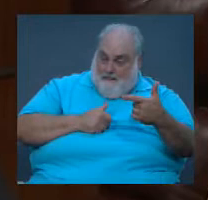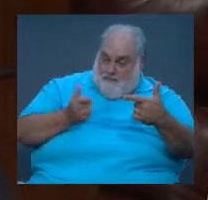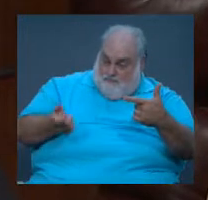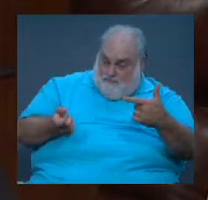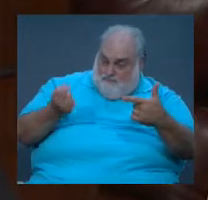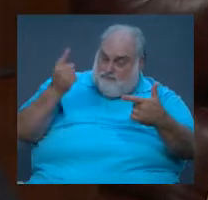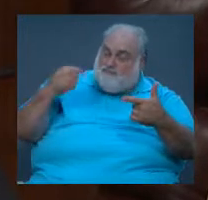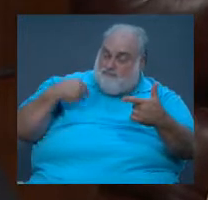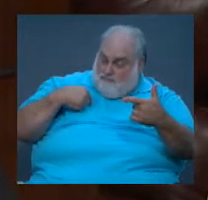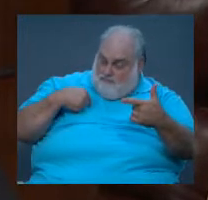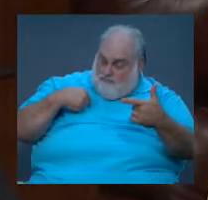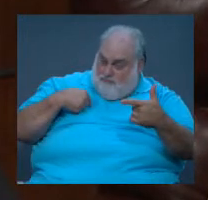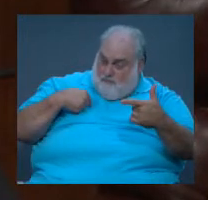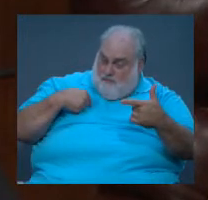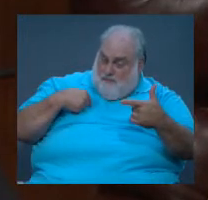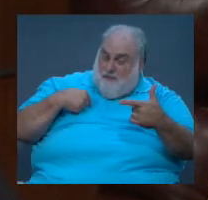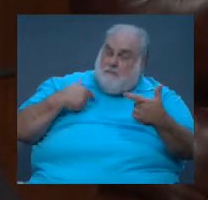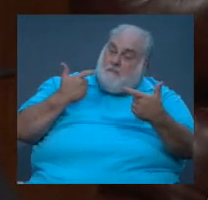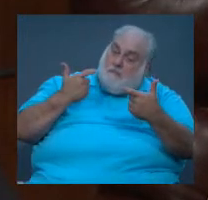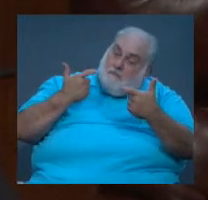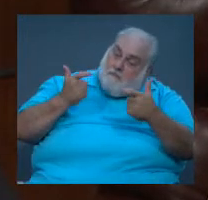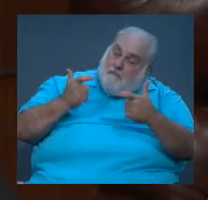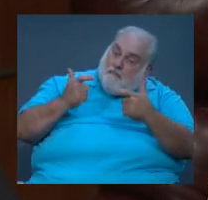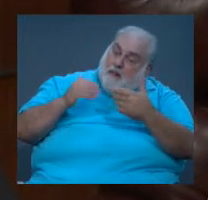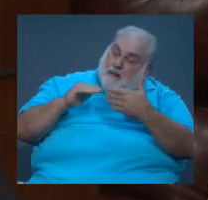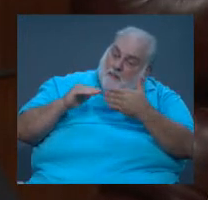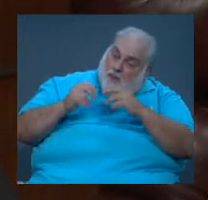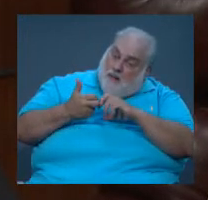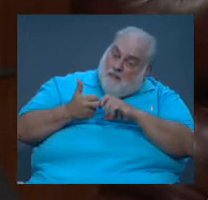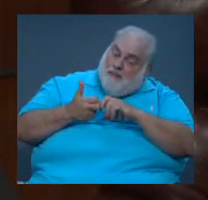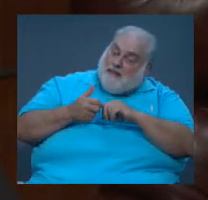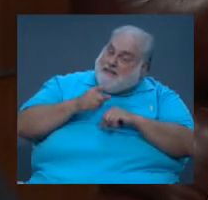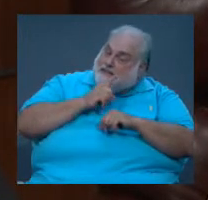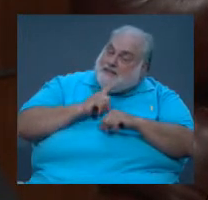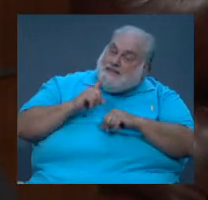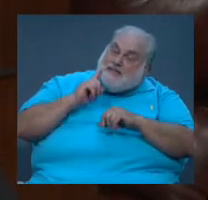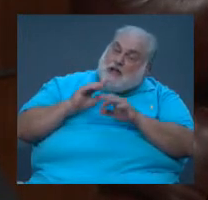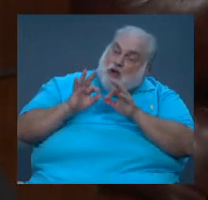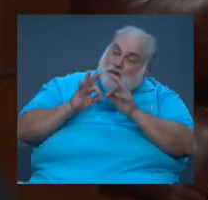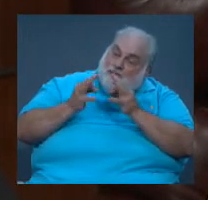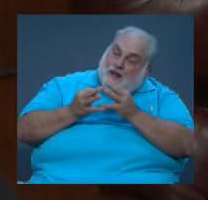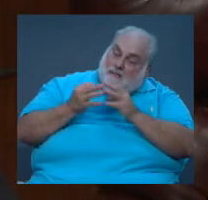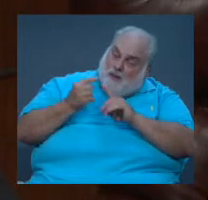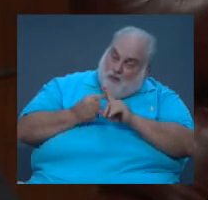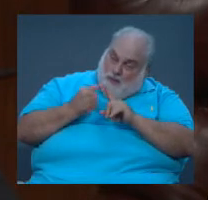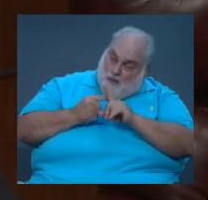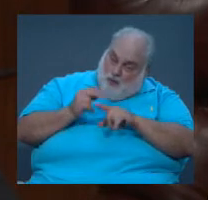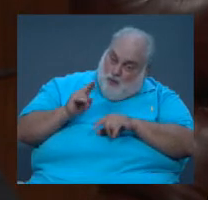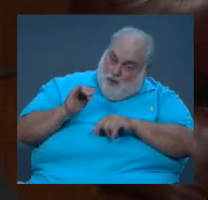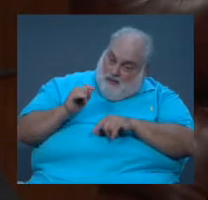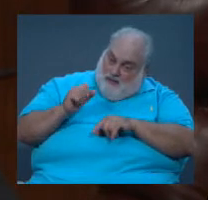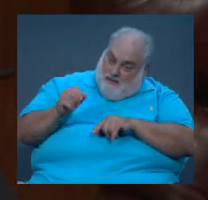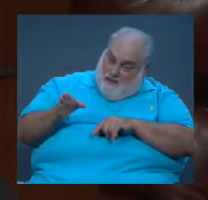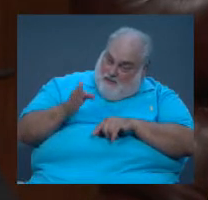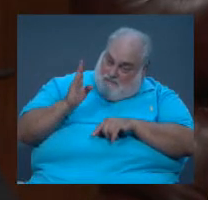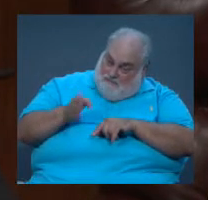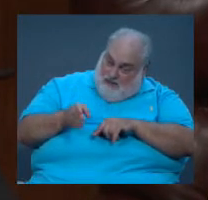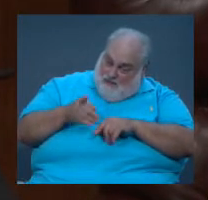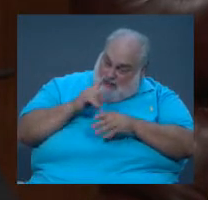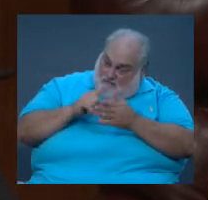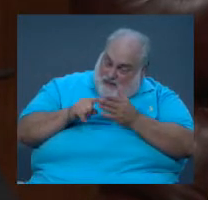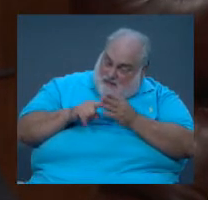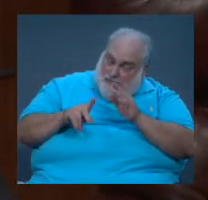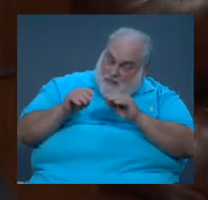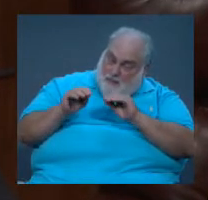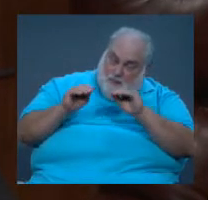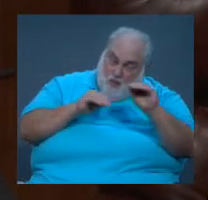that, but my big problem is single-family rental units that never get inspected, and people keep moving